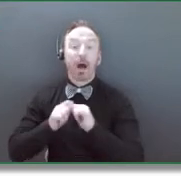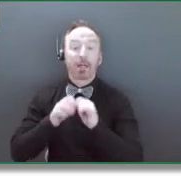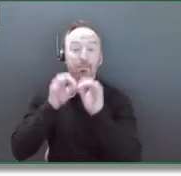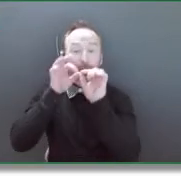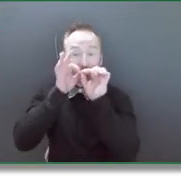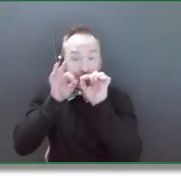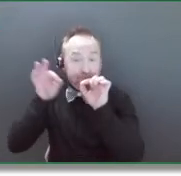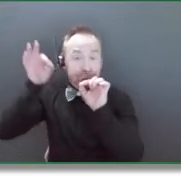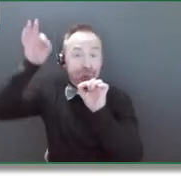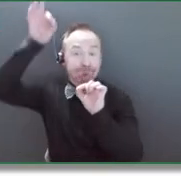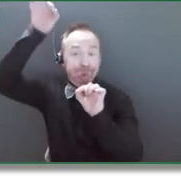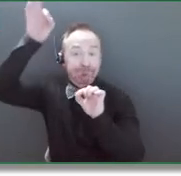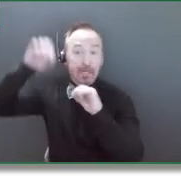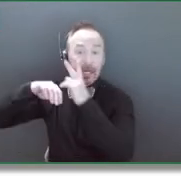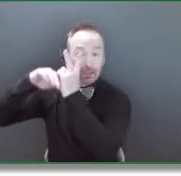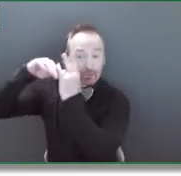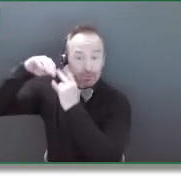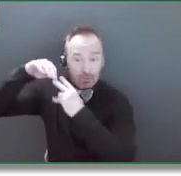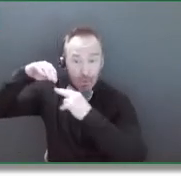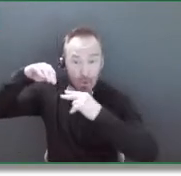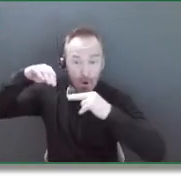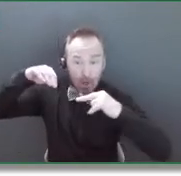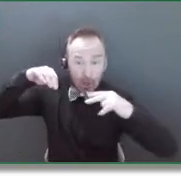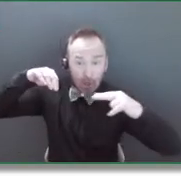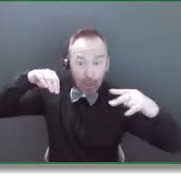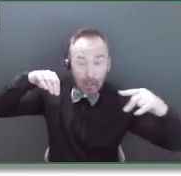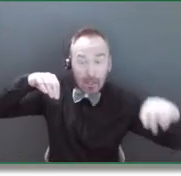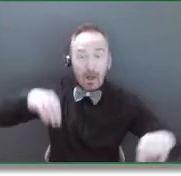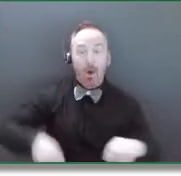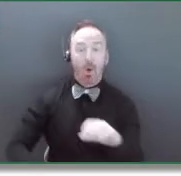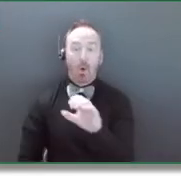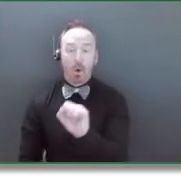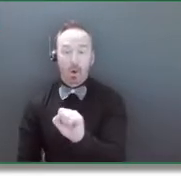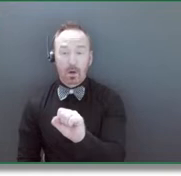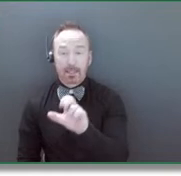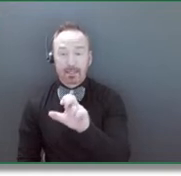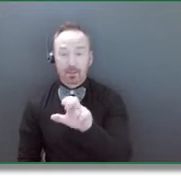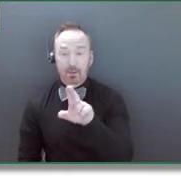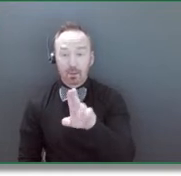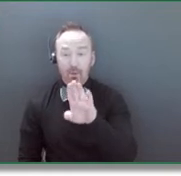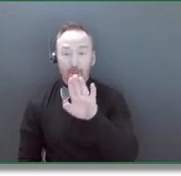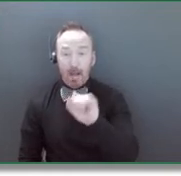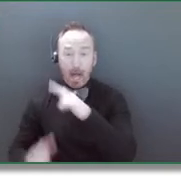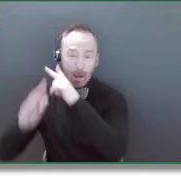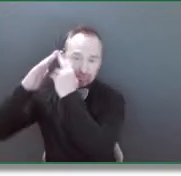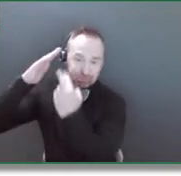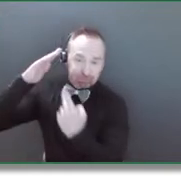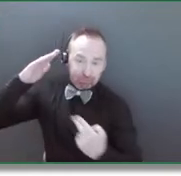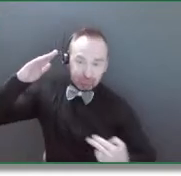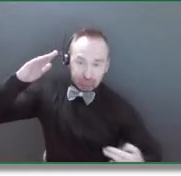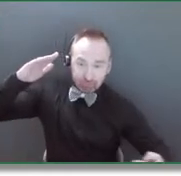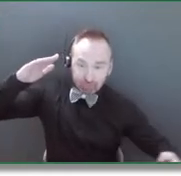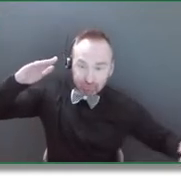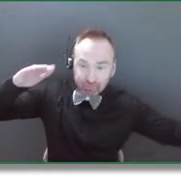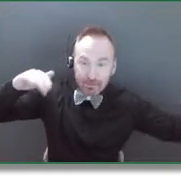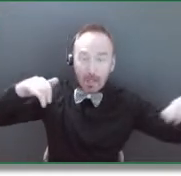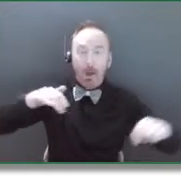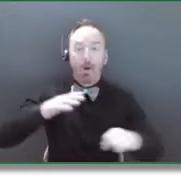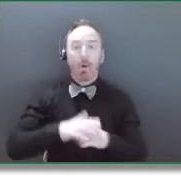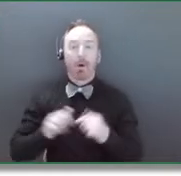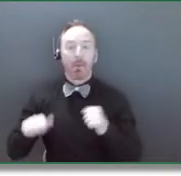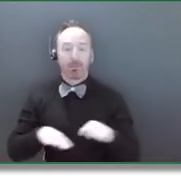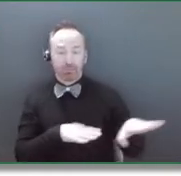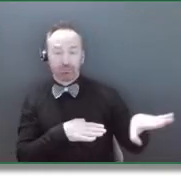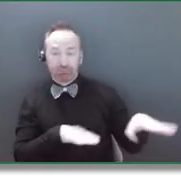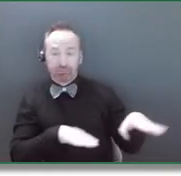through to the ultimate engagement in the water of getting people back surfing in the adaptive